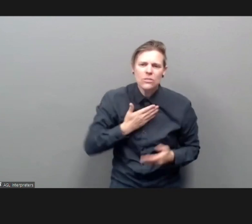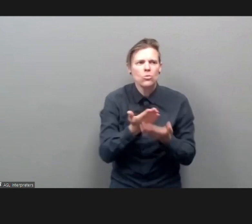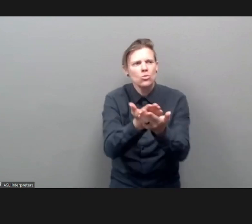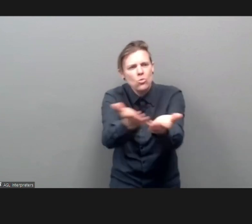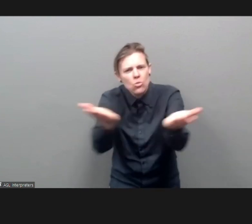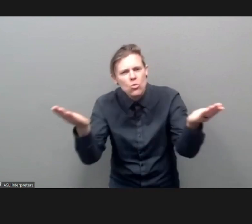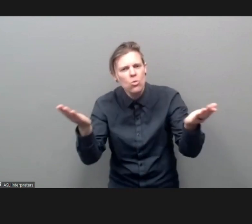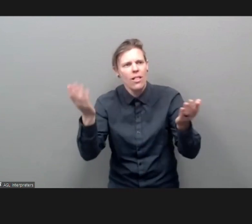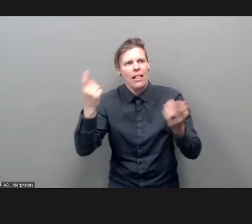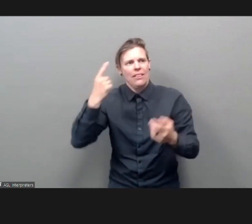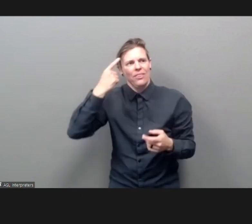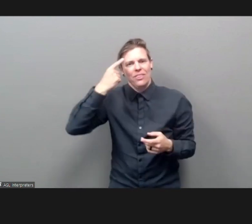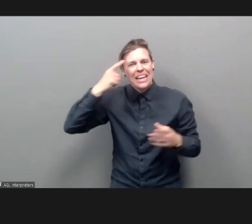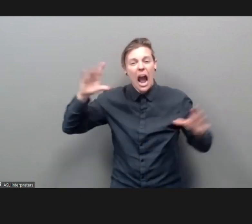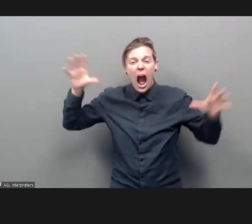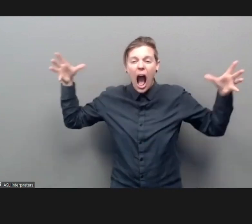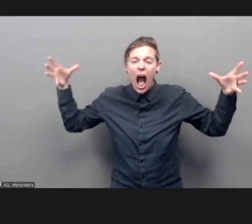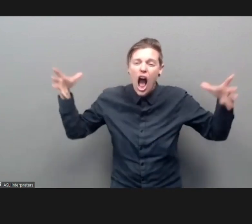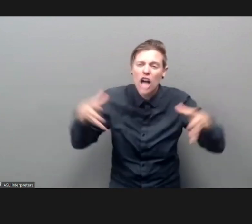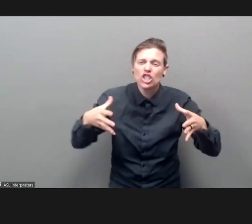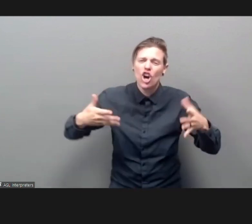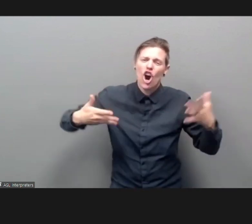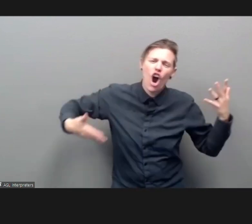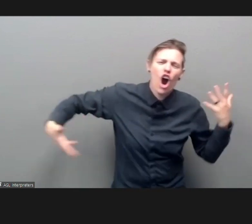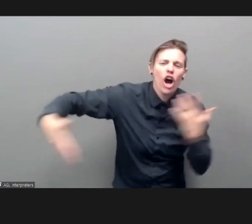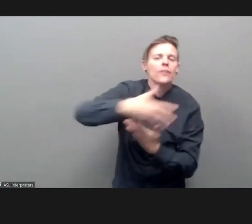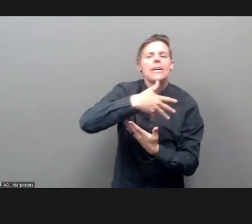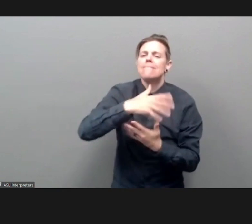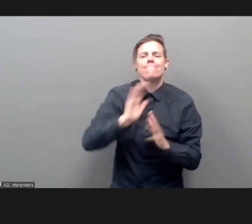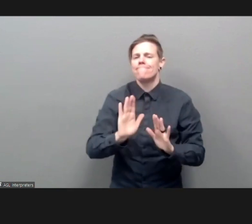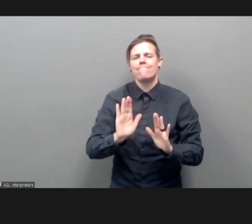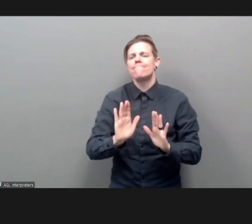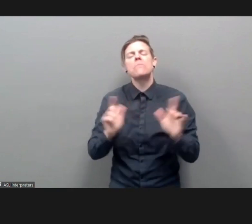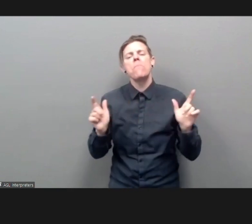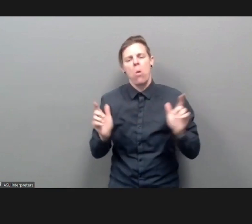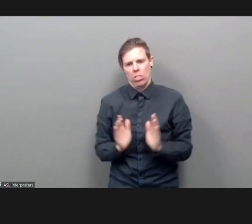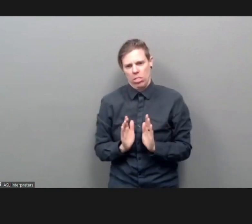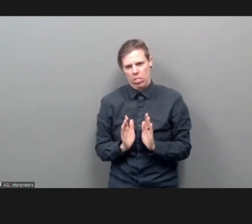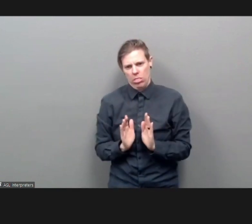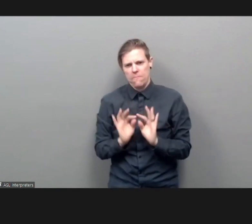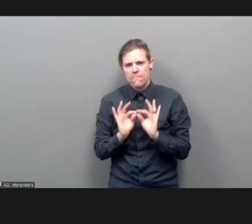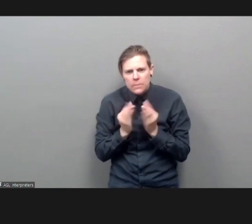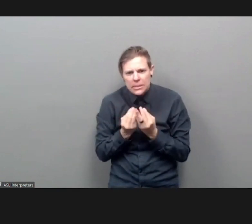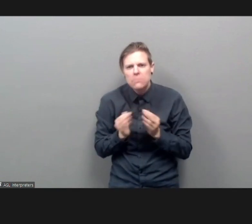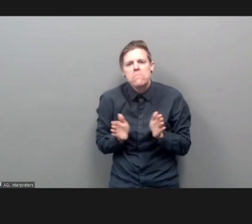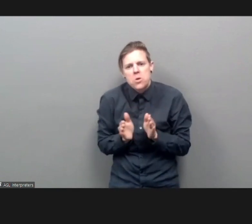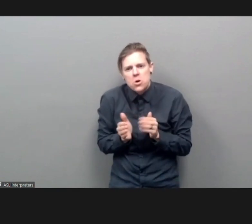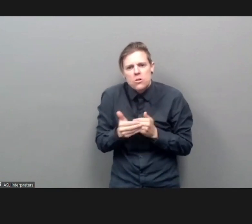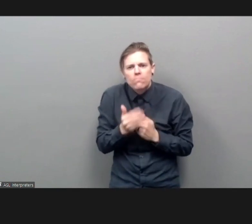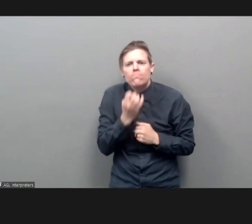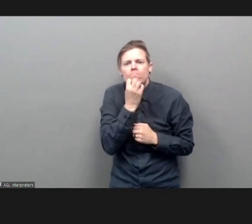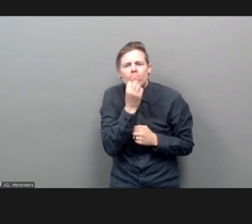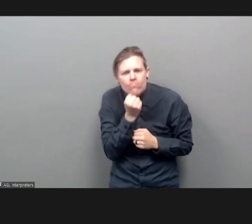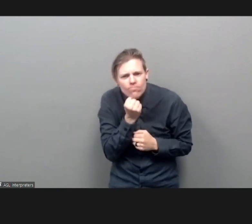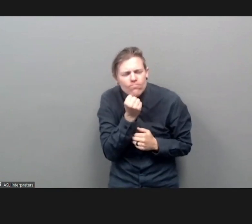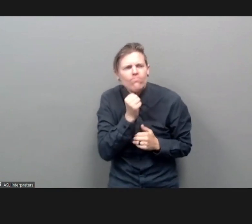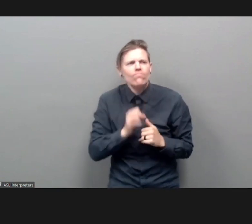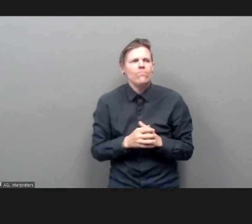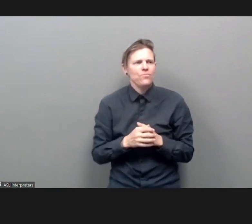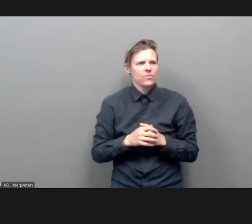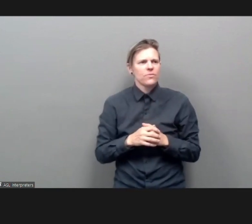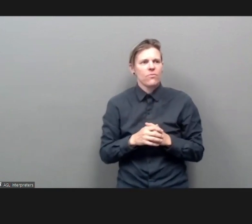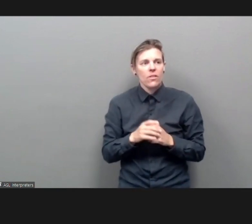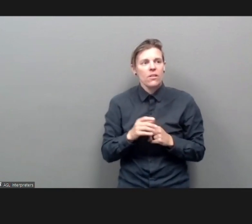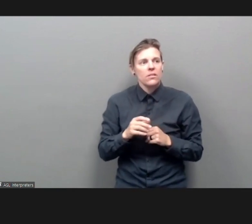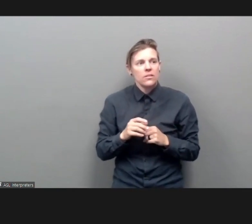gatherings. If you're in a warmer community, think about being outside for Thanksgiving. If you can wear your masks except